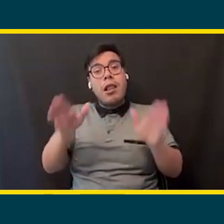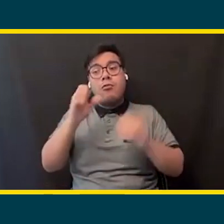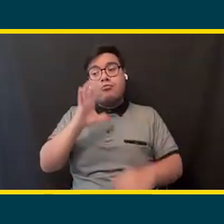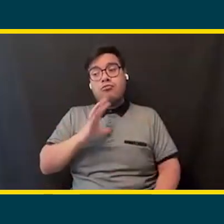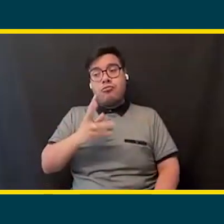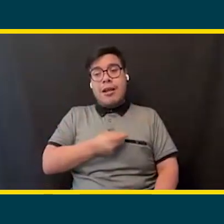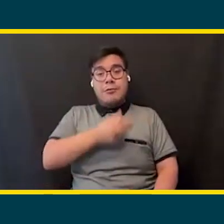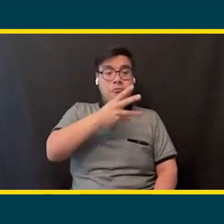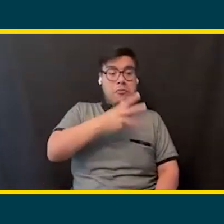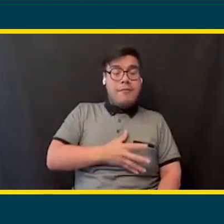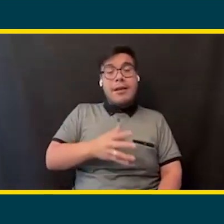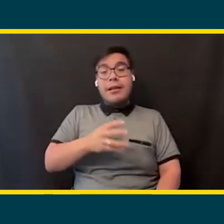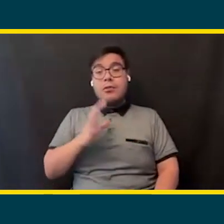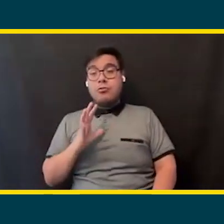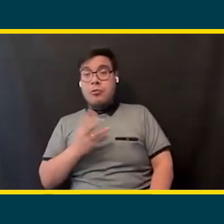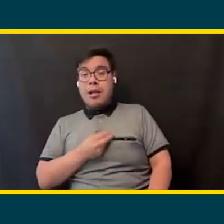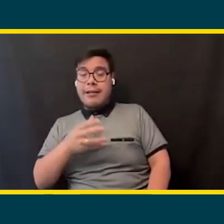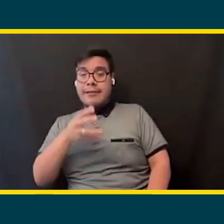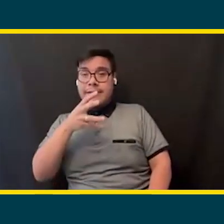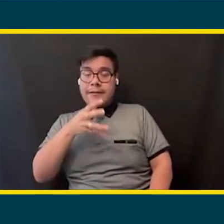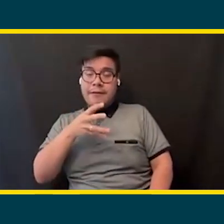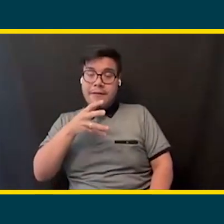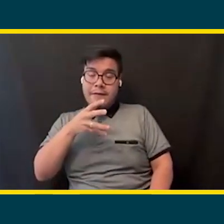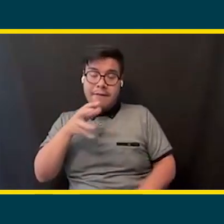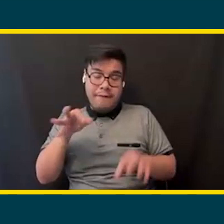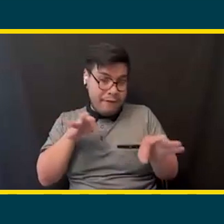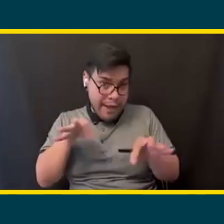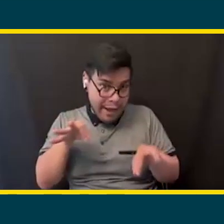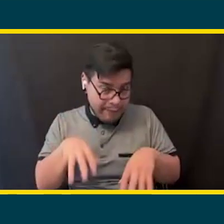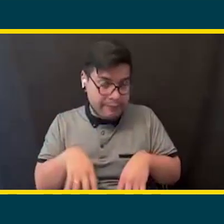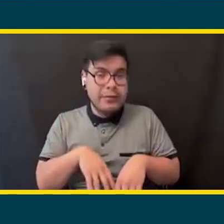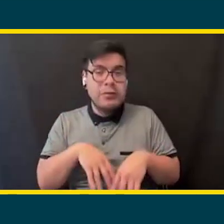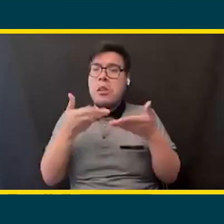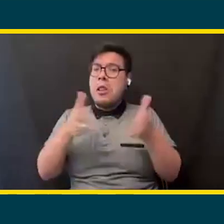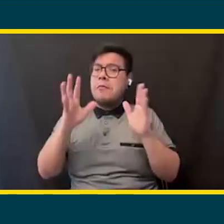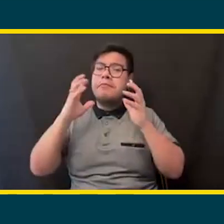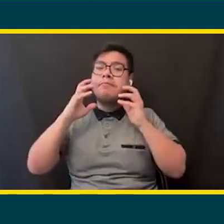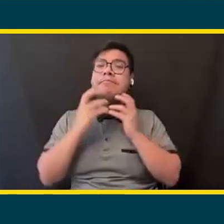and trans femmes to have facial hair and still have their gender